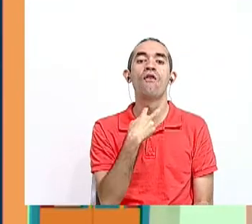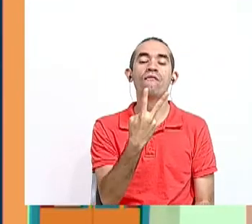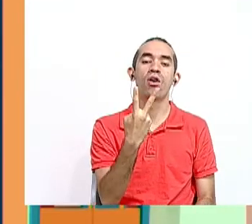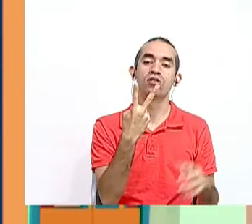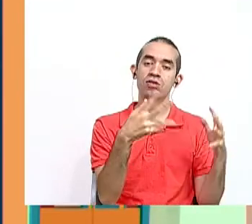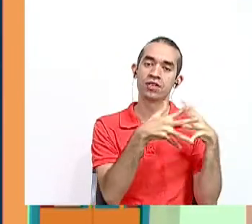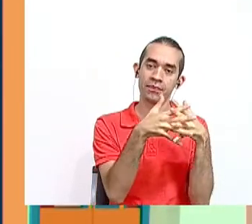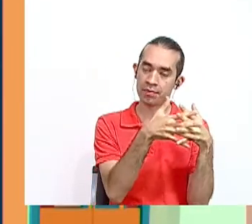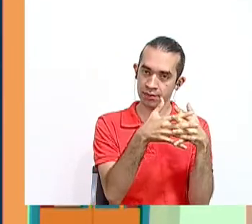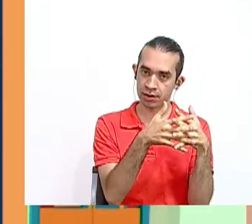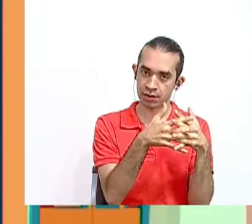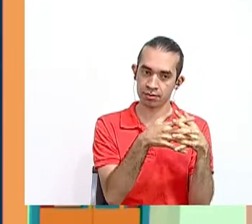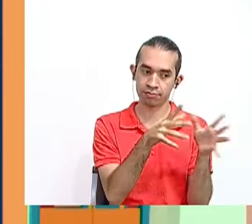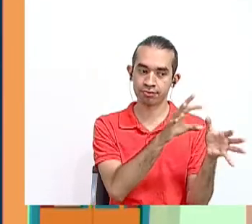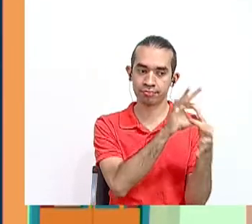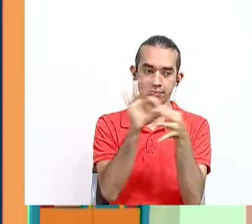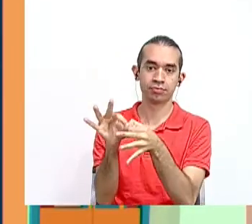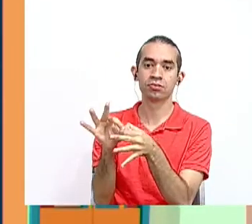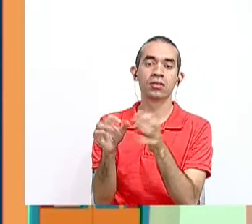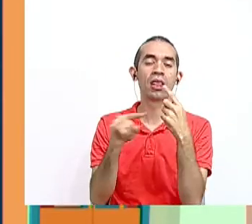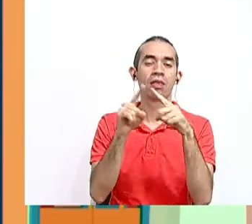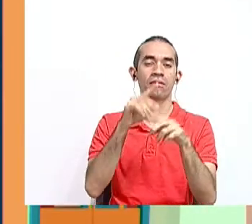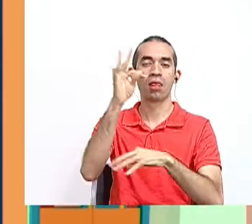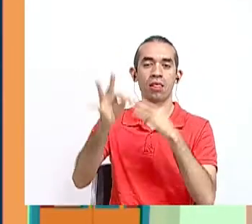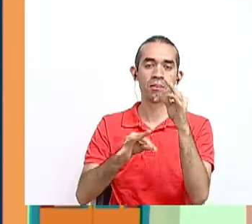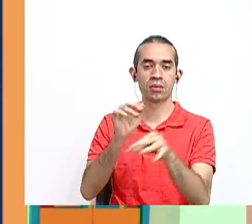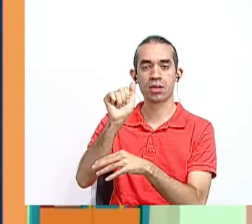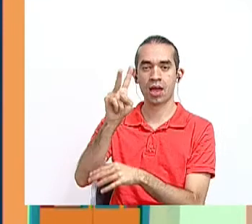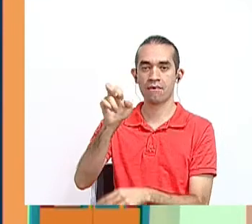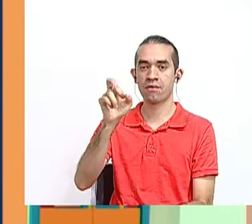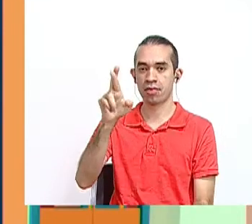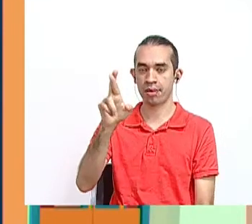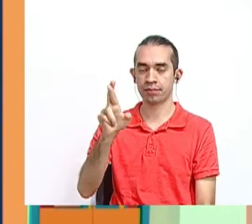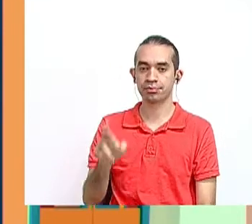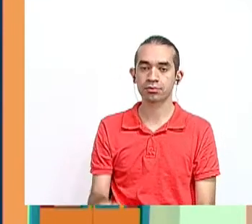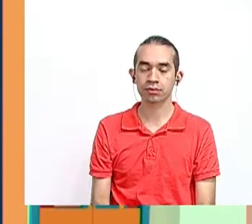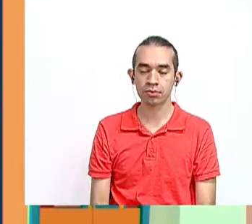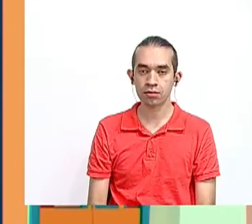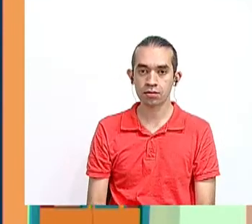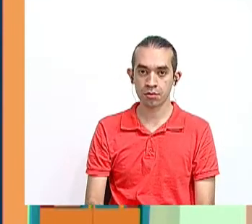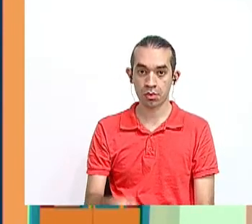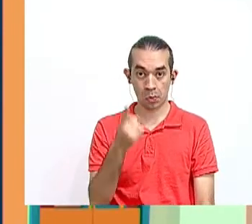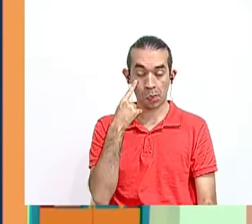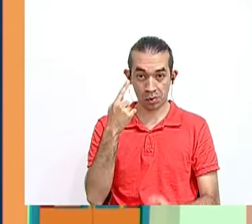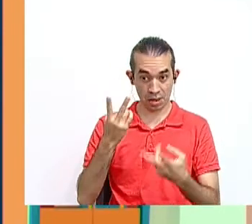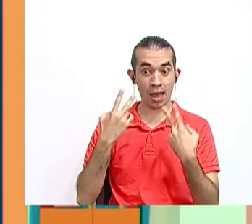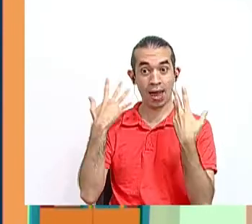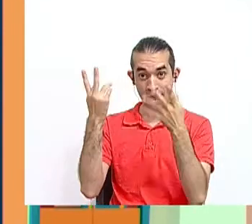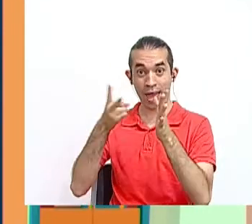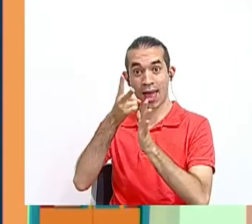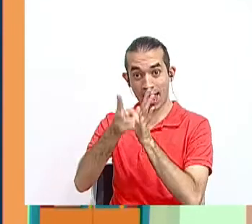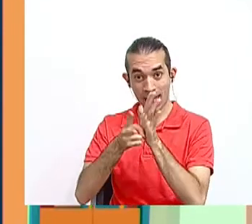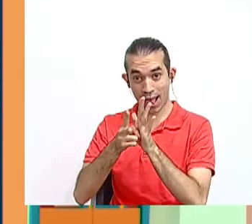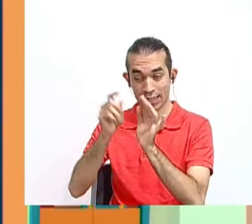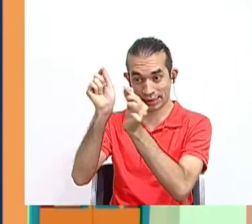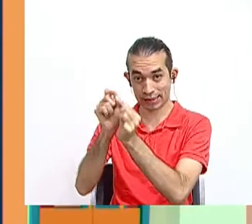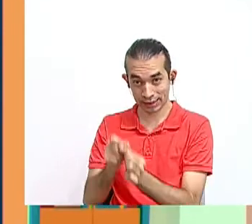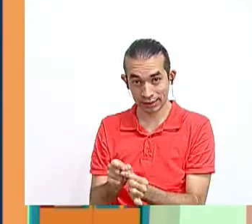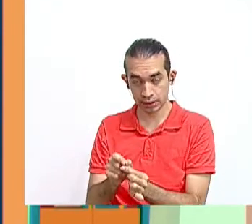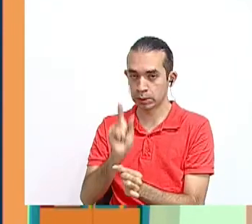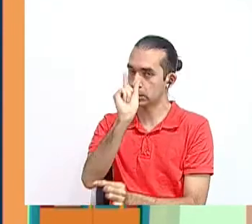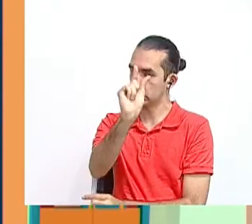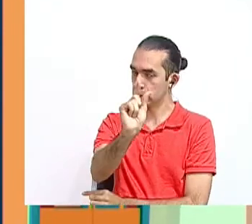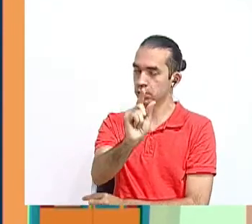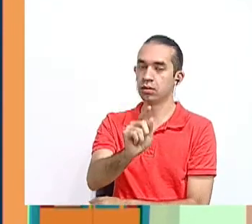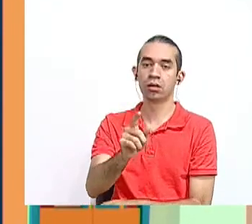about different types of avatars, okay? Before we go into details with the video, remember that we're